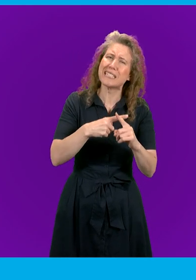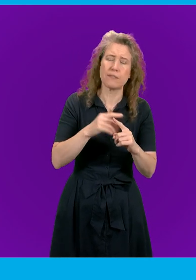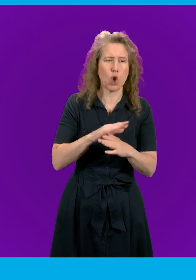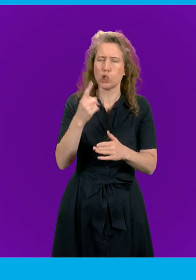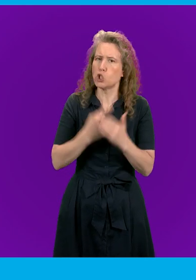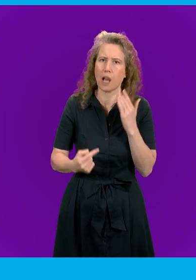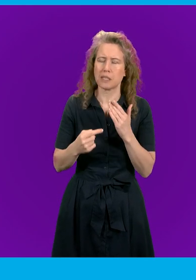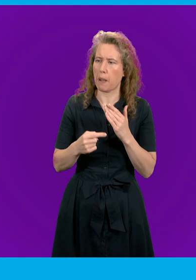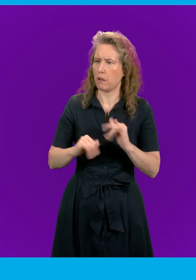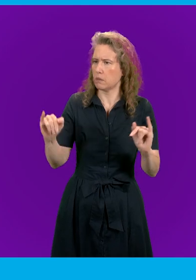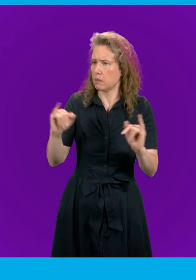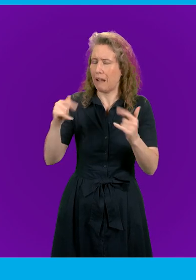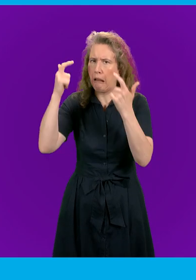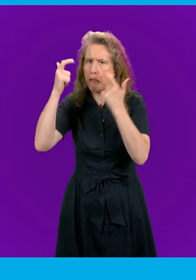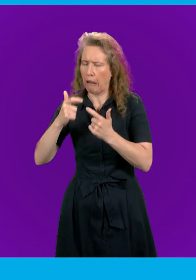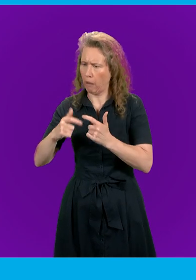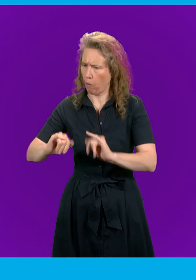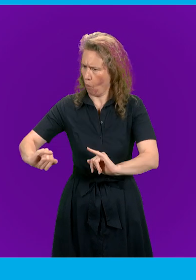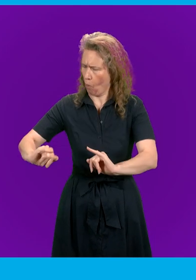just about the legal side of it.